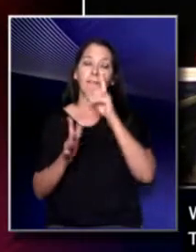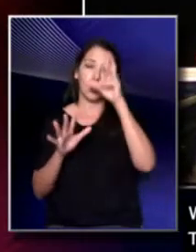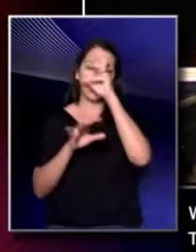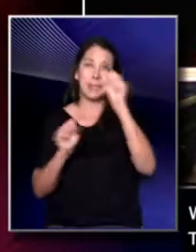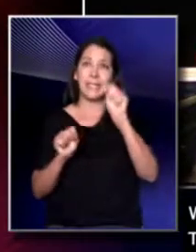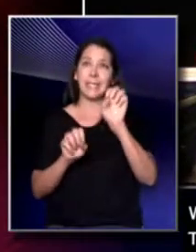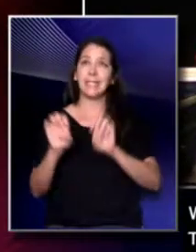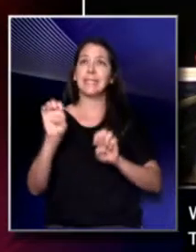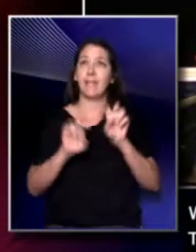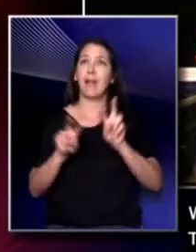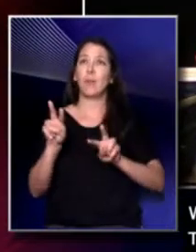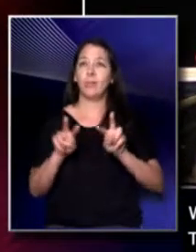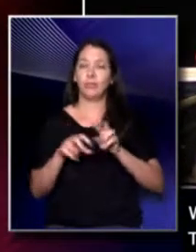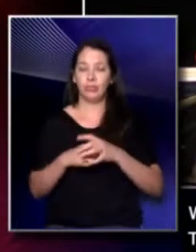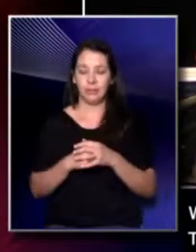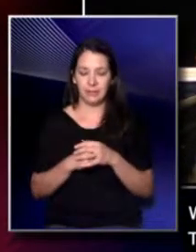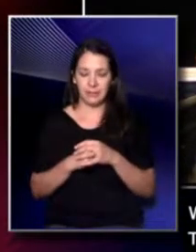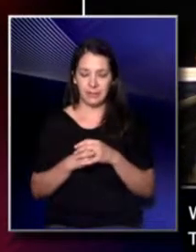evaluation.